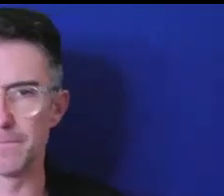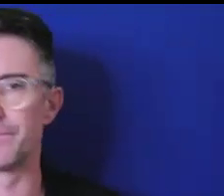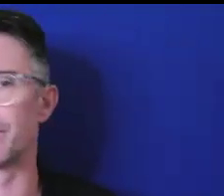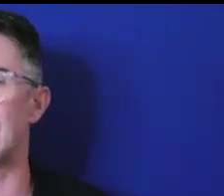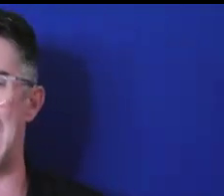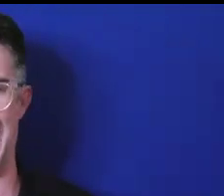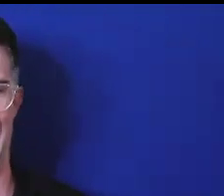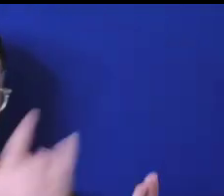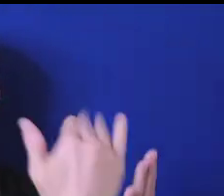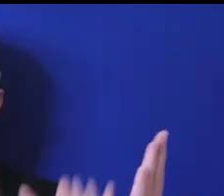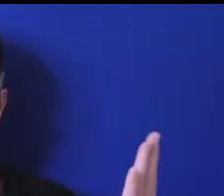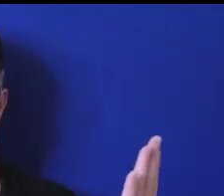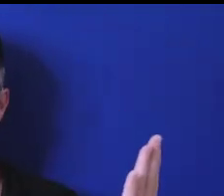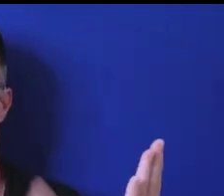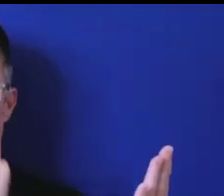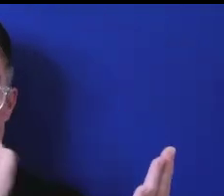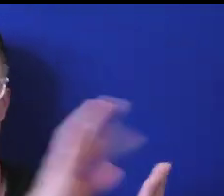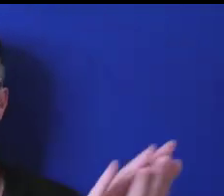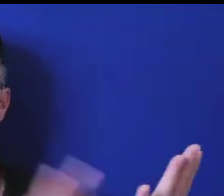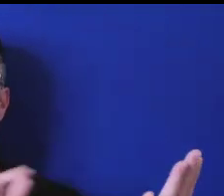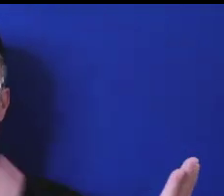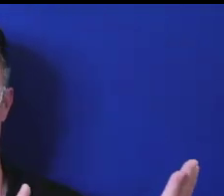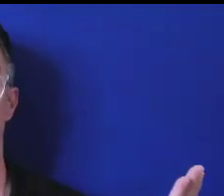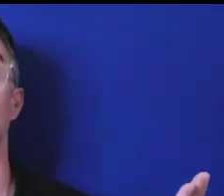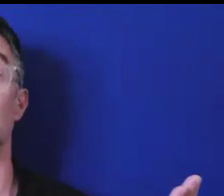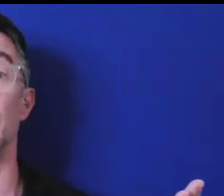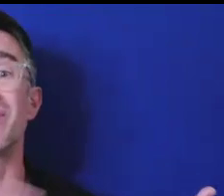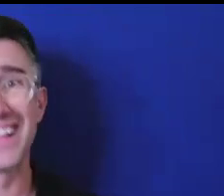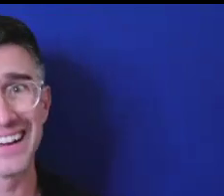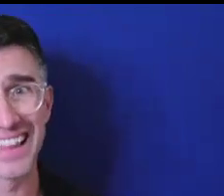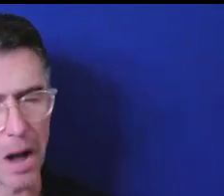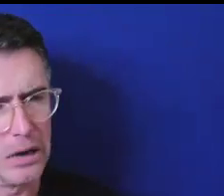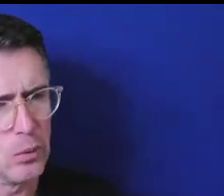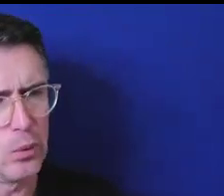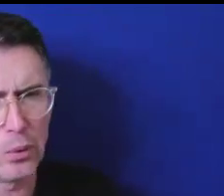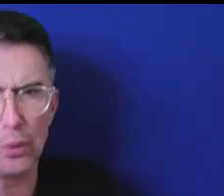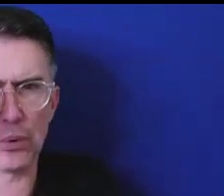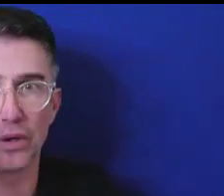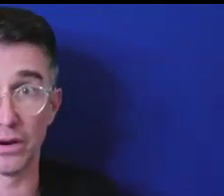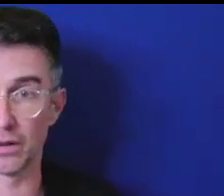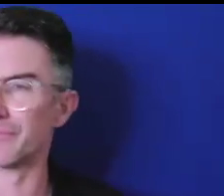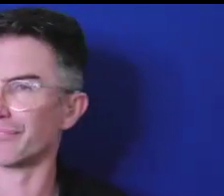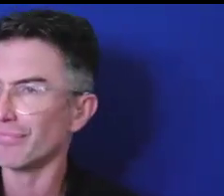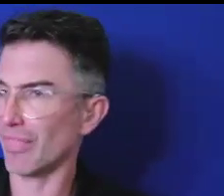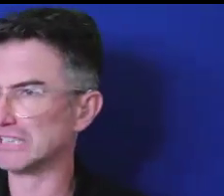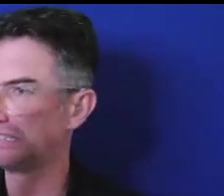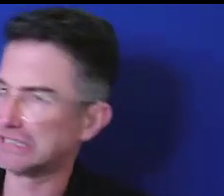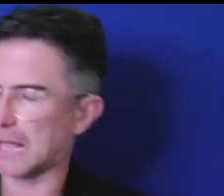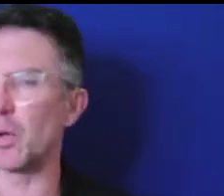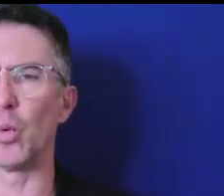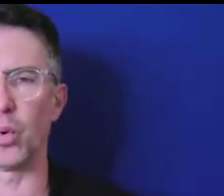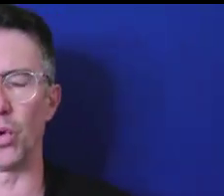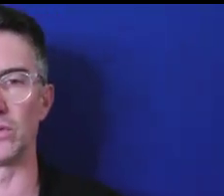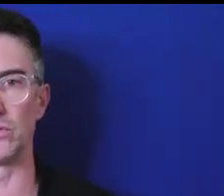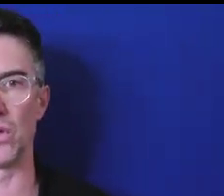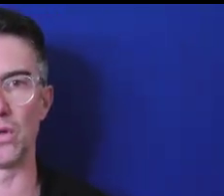a sensitive, and also the threshold was developed based on the multiple piloting conducted in the country in order to ensure